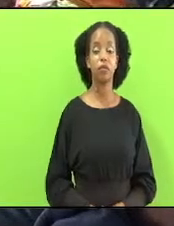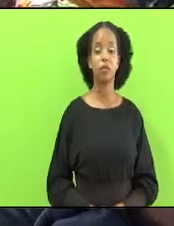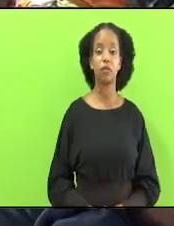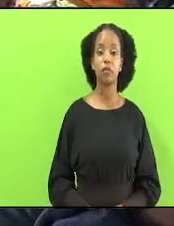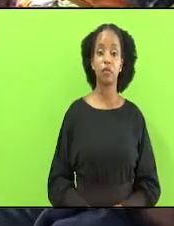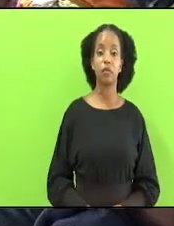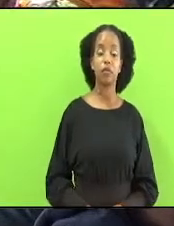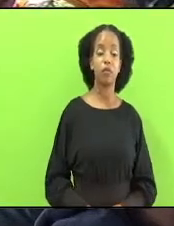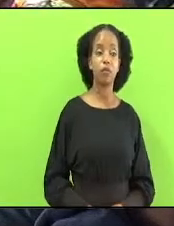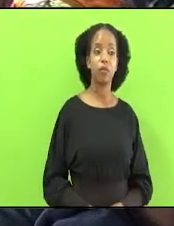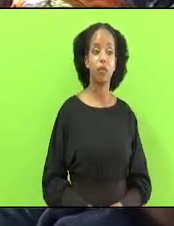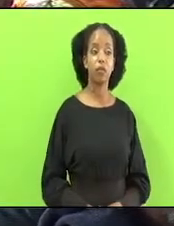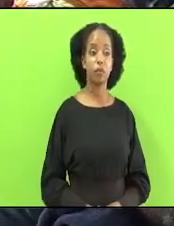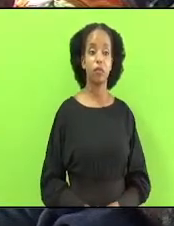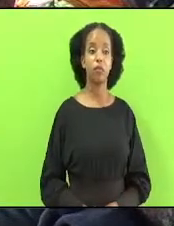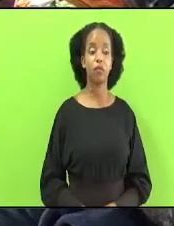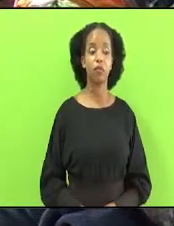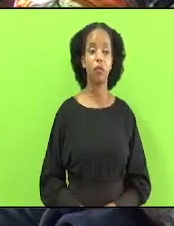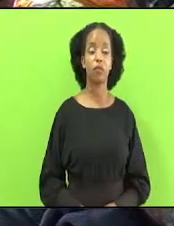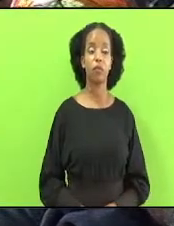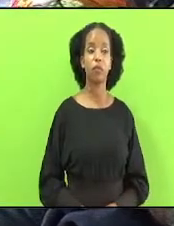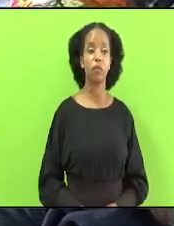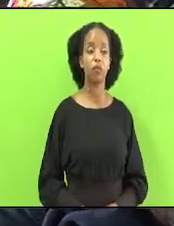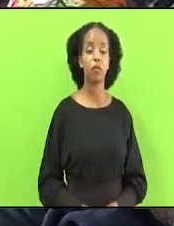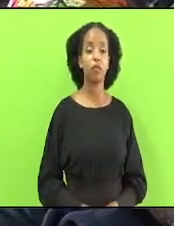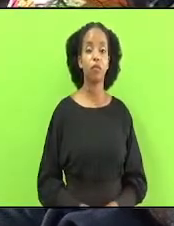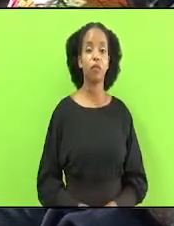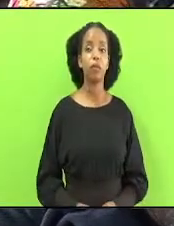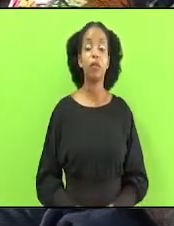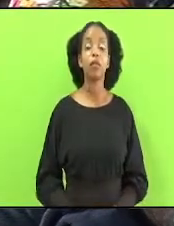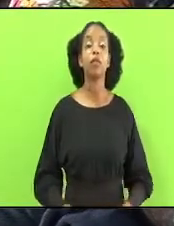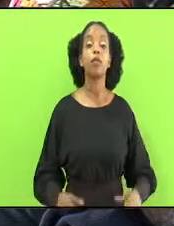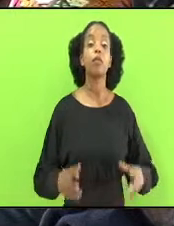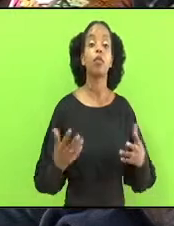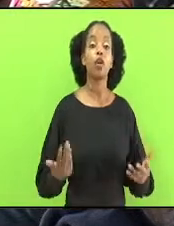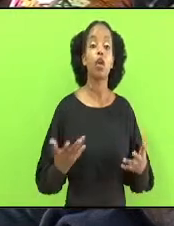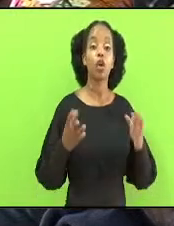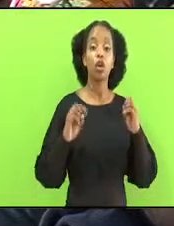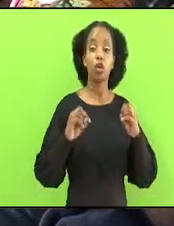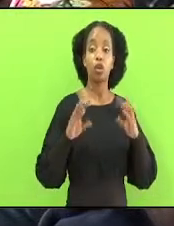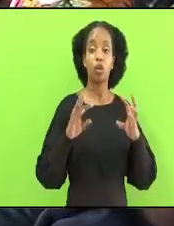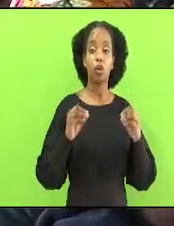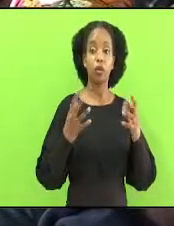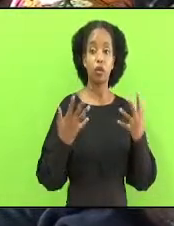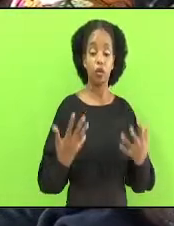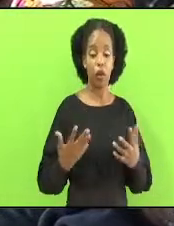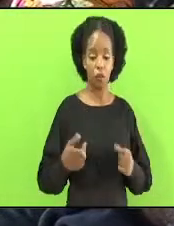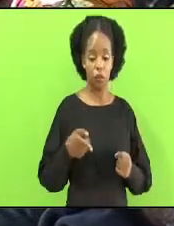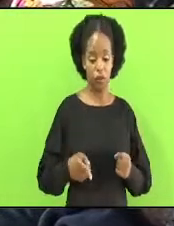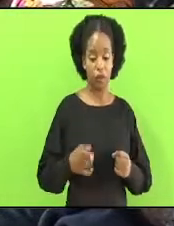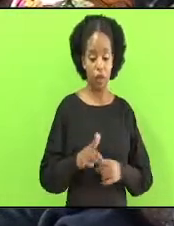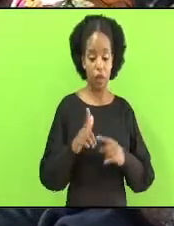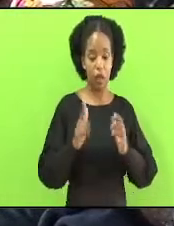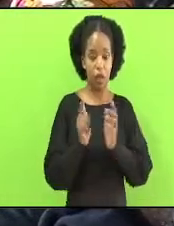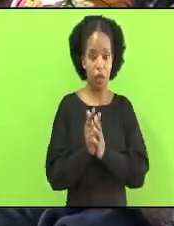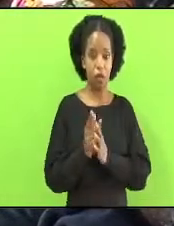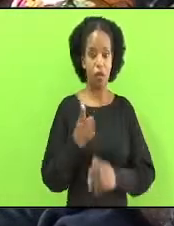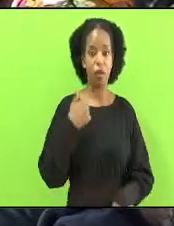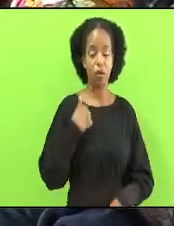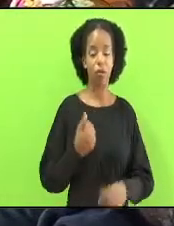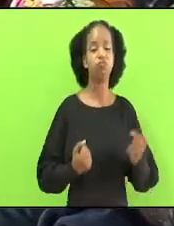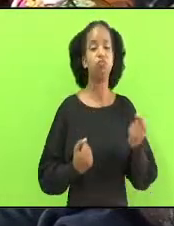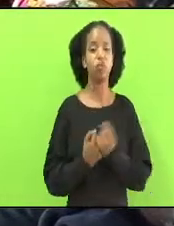desirable situations. So ka bokhutshwane gompieno bagolo, nna molao o ke a o